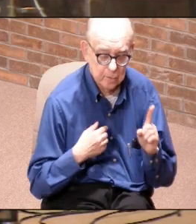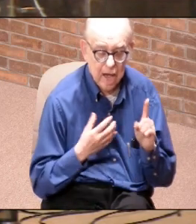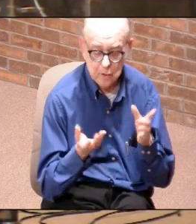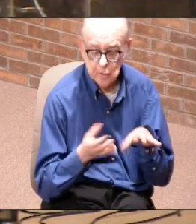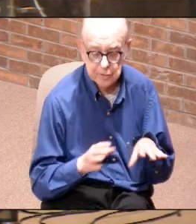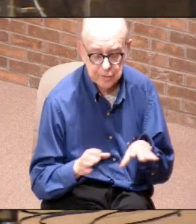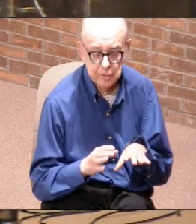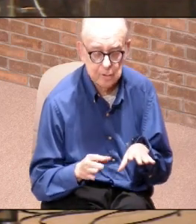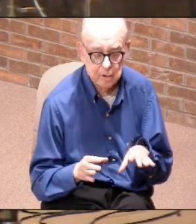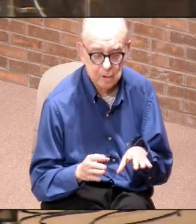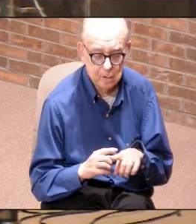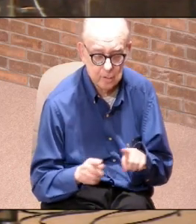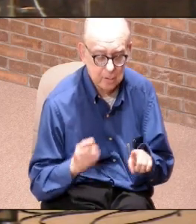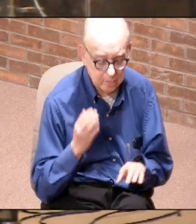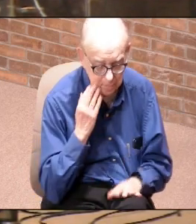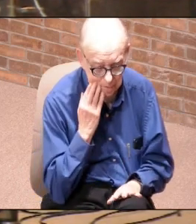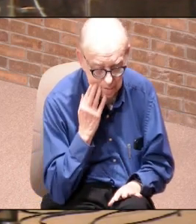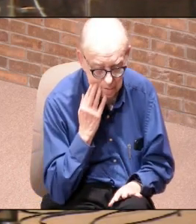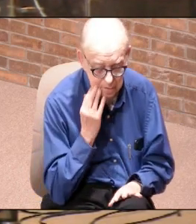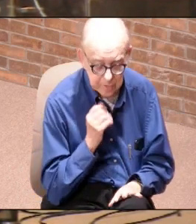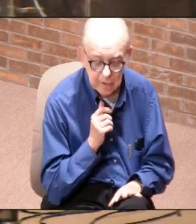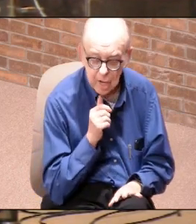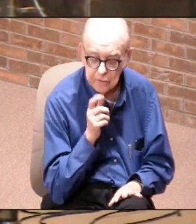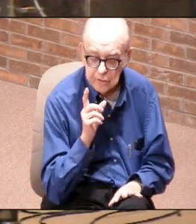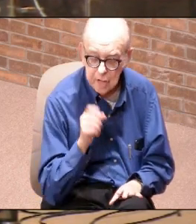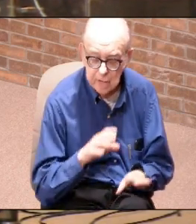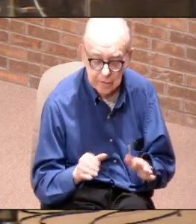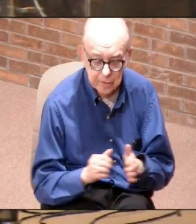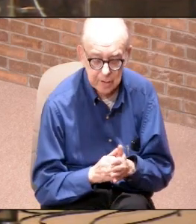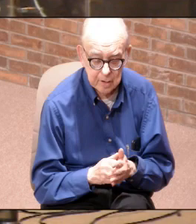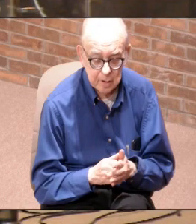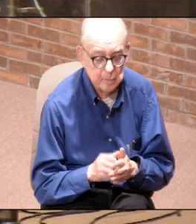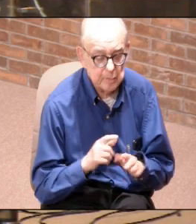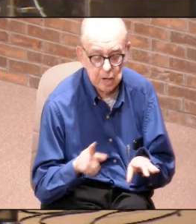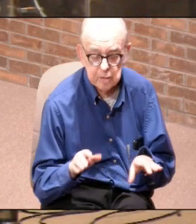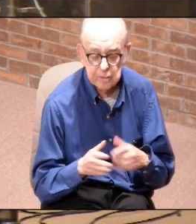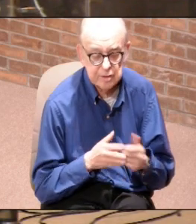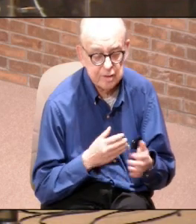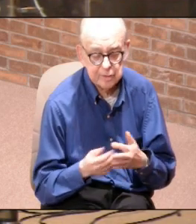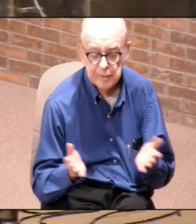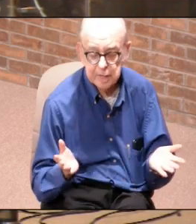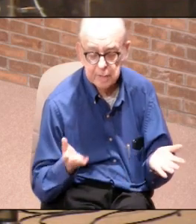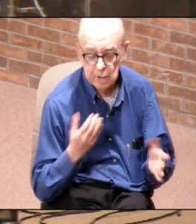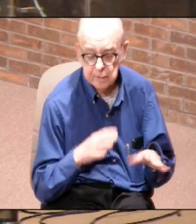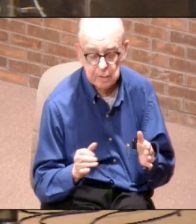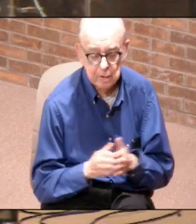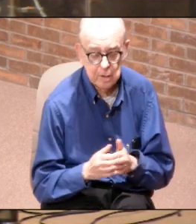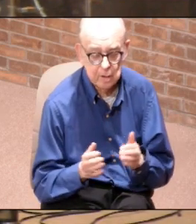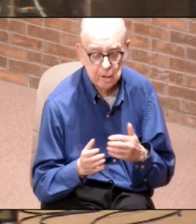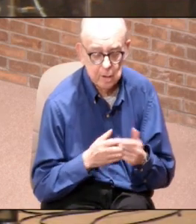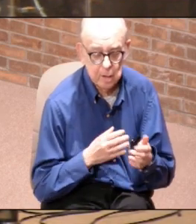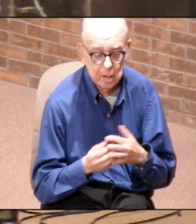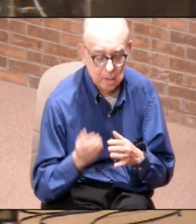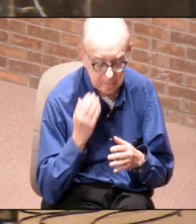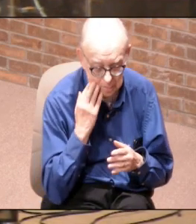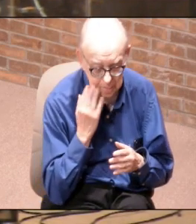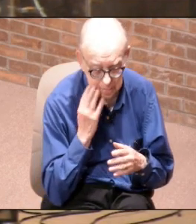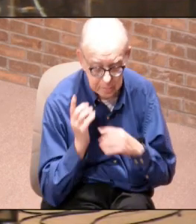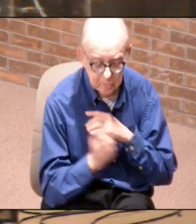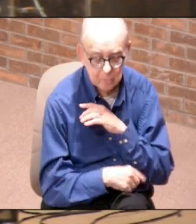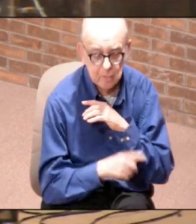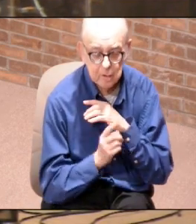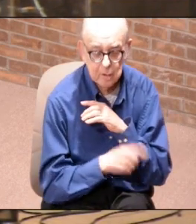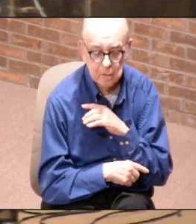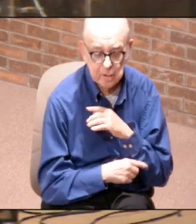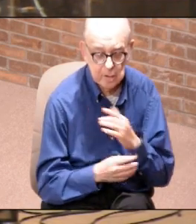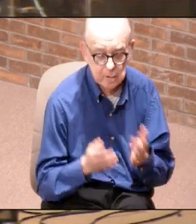want to do, but I know that I shouldn't, but I'll do it anyway. Even though that I know that the